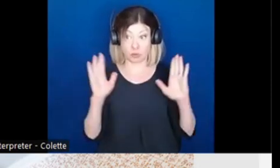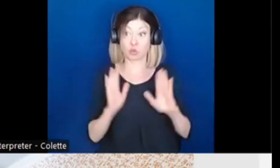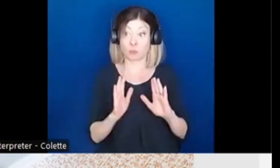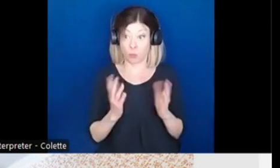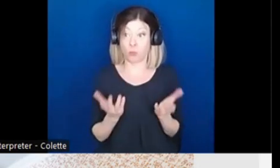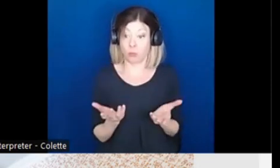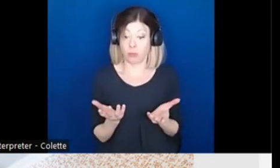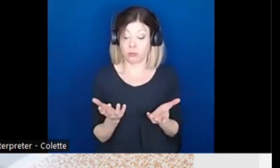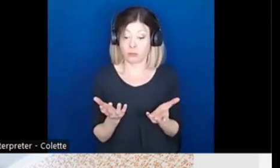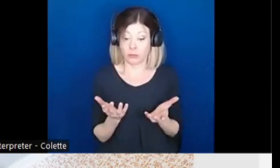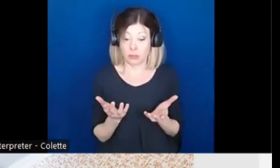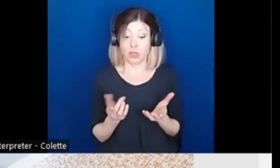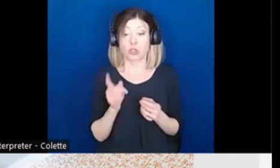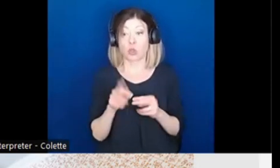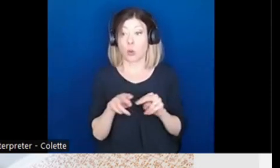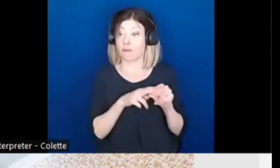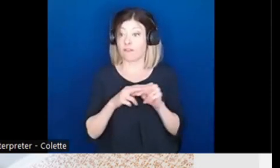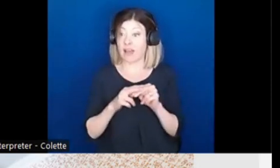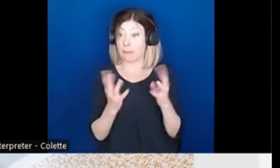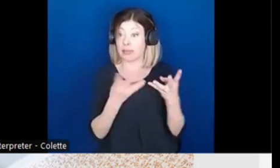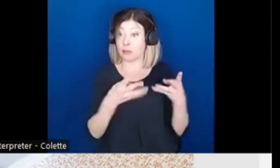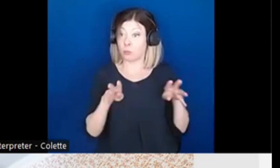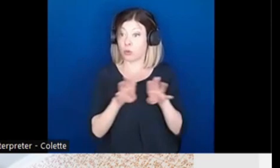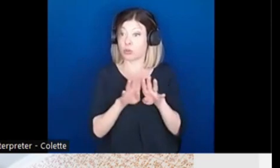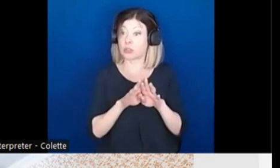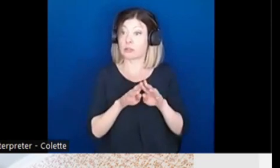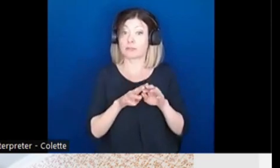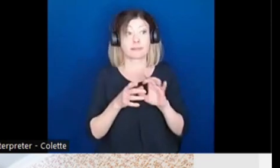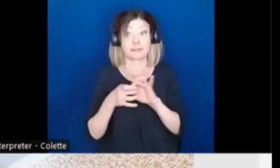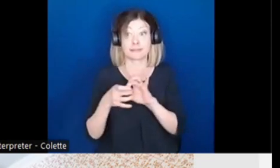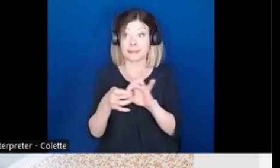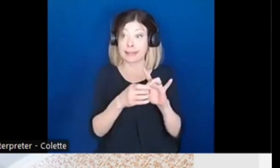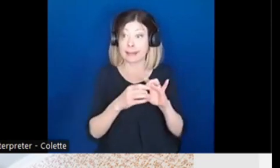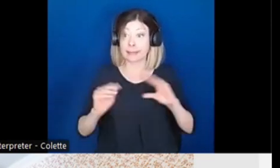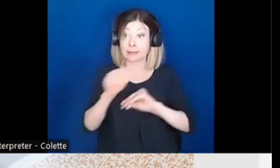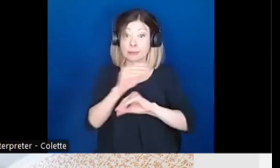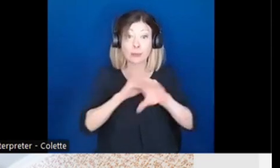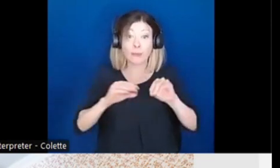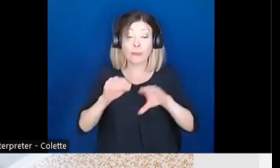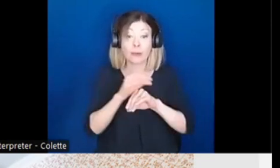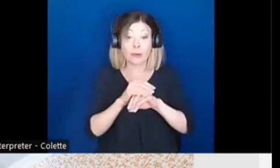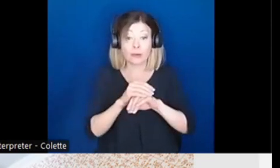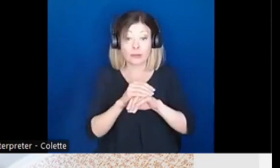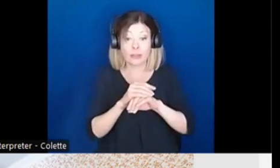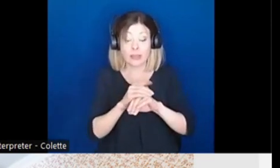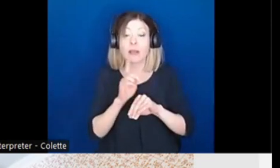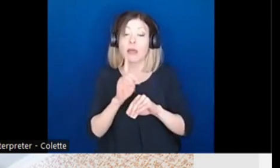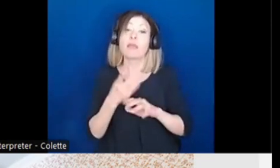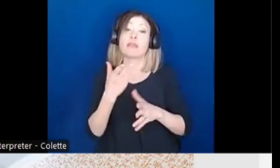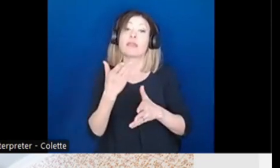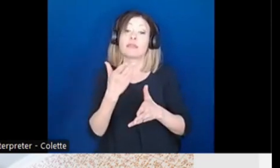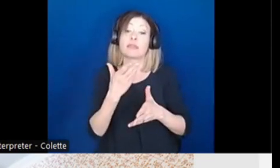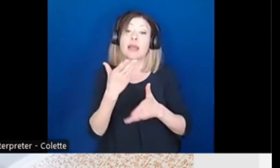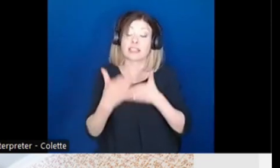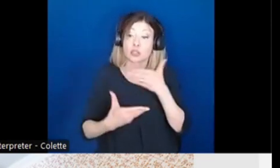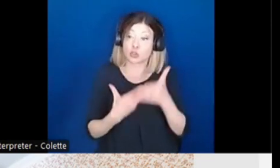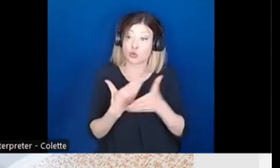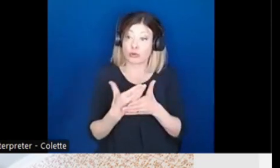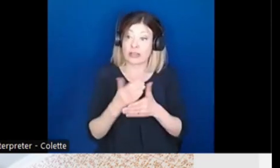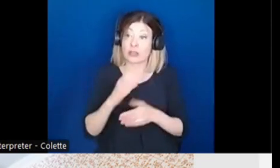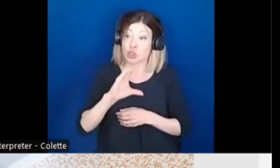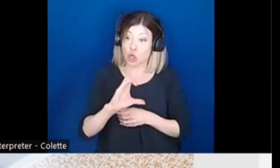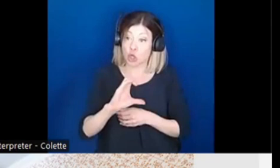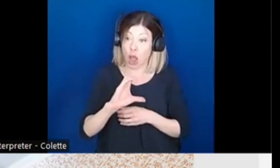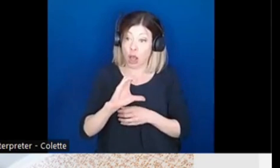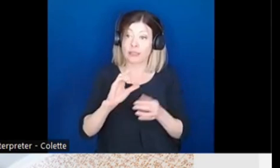together. They'd talk. There's a story of in later life, Charlotte, Emily and Anne would walk round and round the table